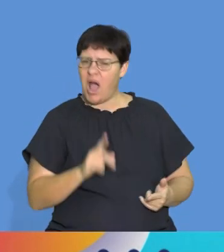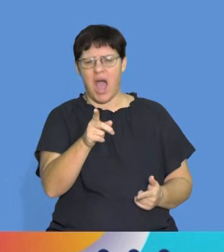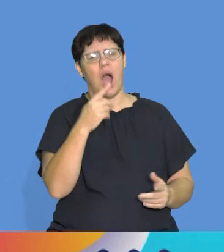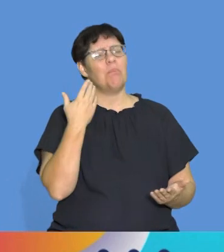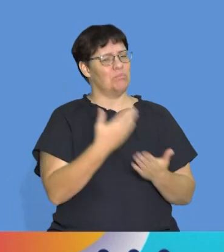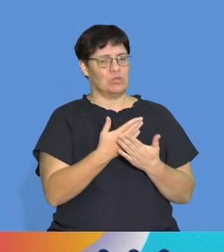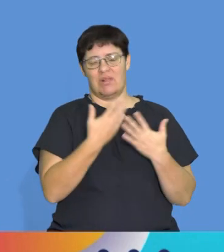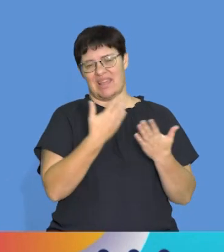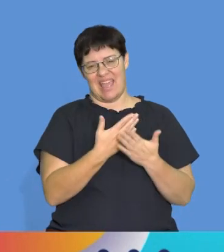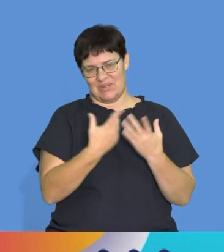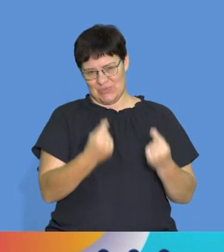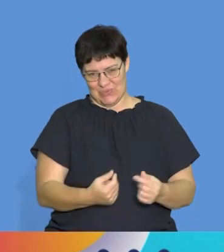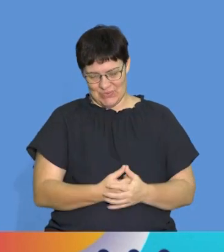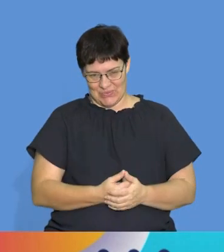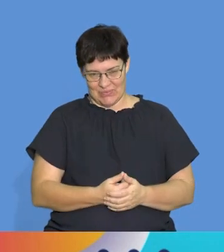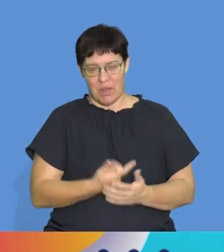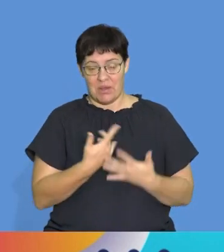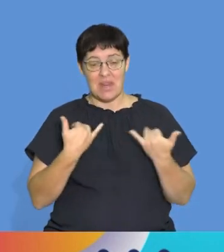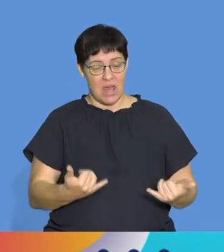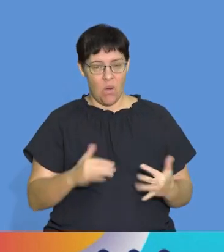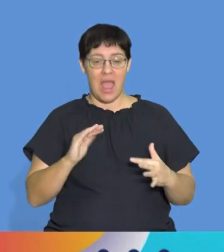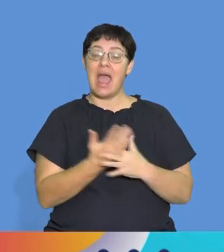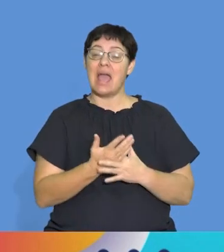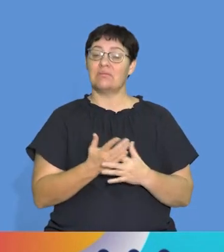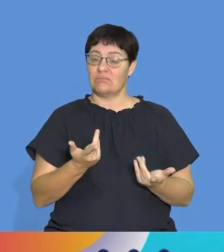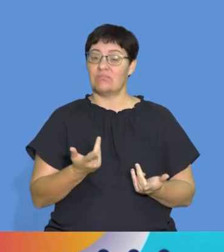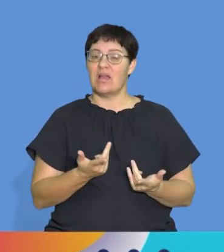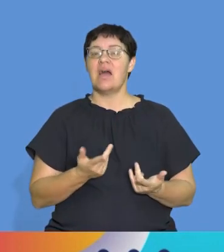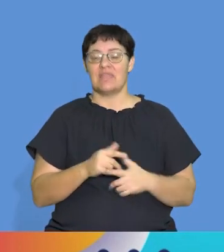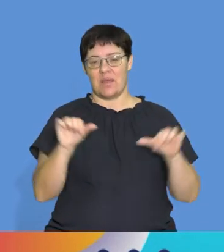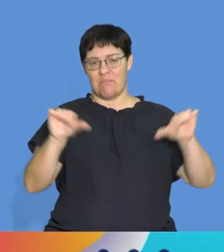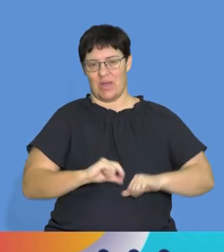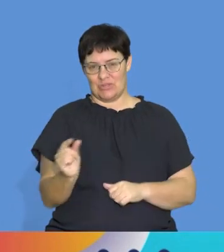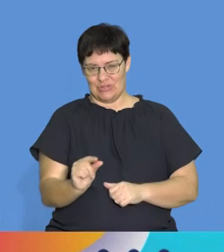do that. But for now, let's take a quick ad break and I'll be back with some more. Stay tuned.